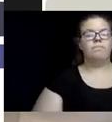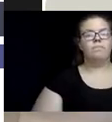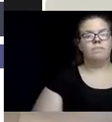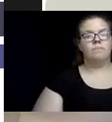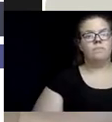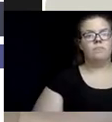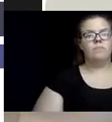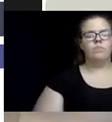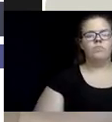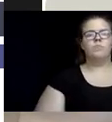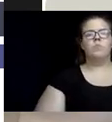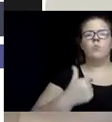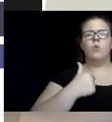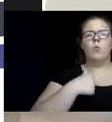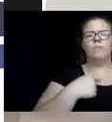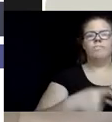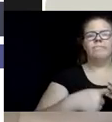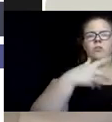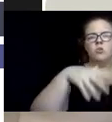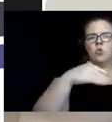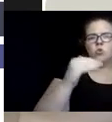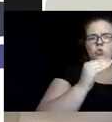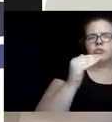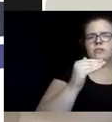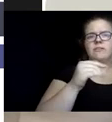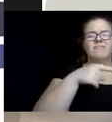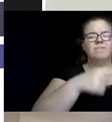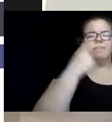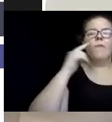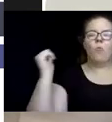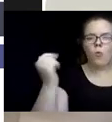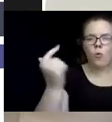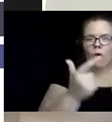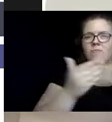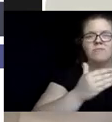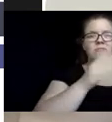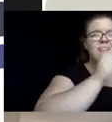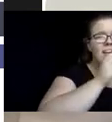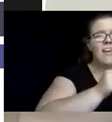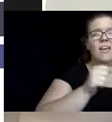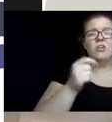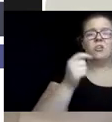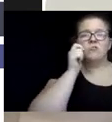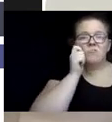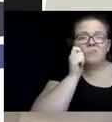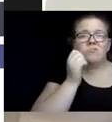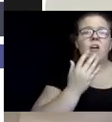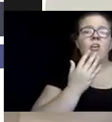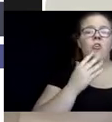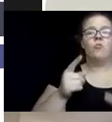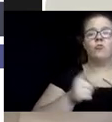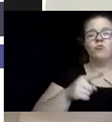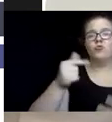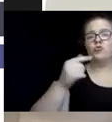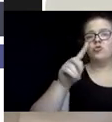So when I talk about social justice is for all, no matter your age, race, or gender. To prepare